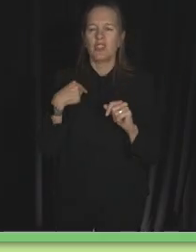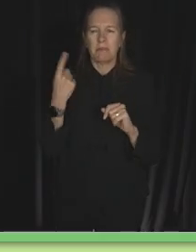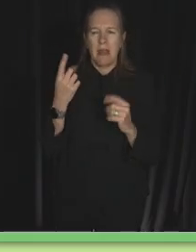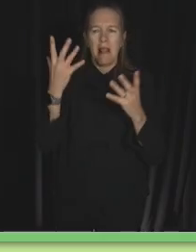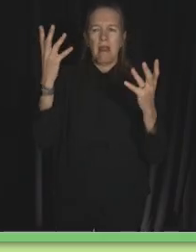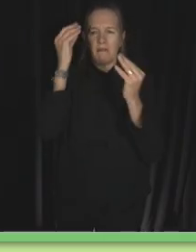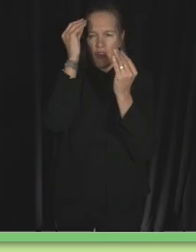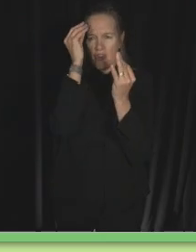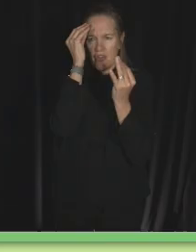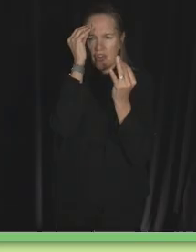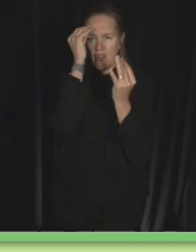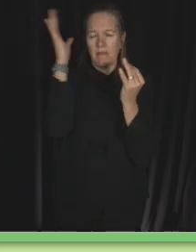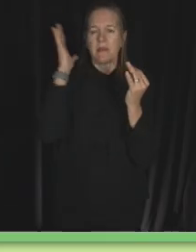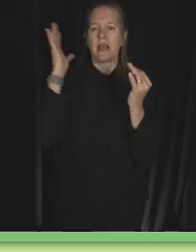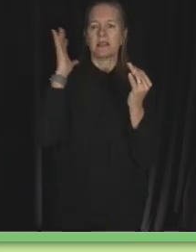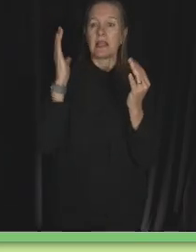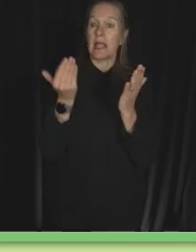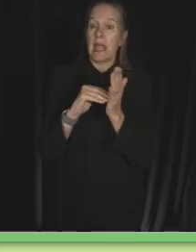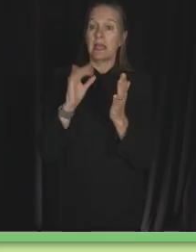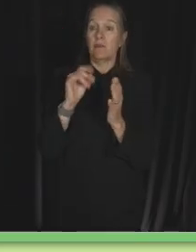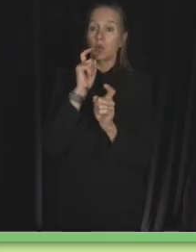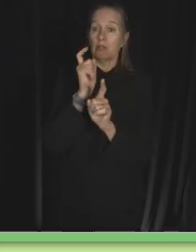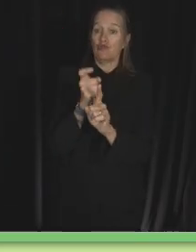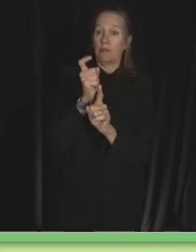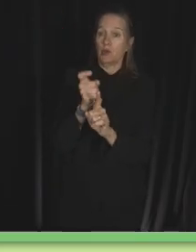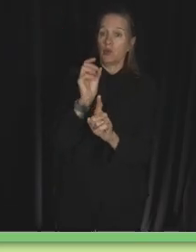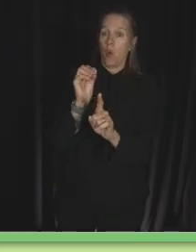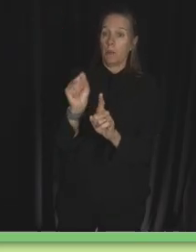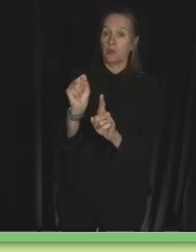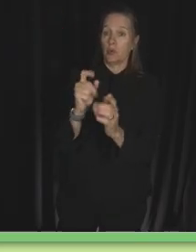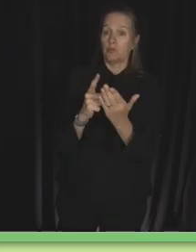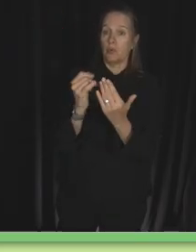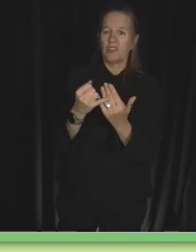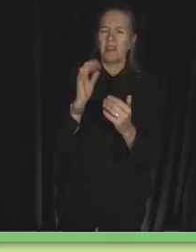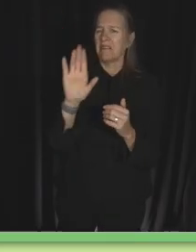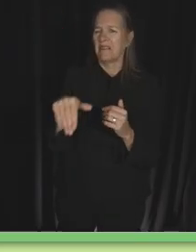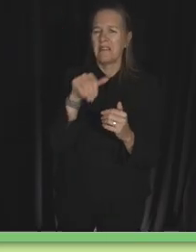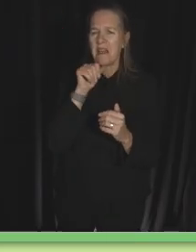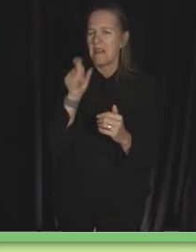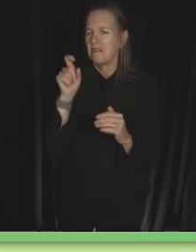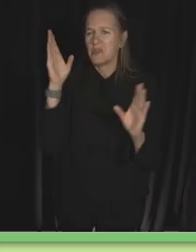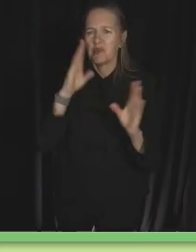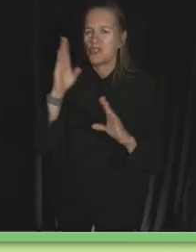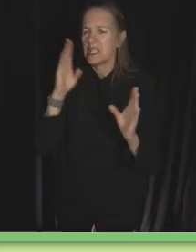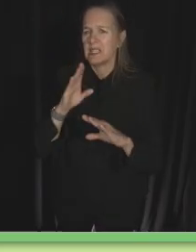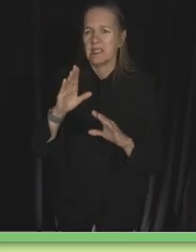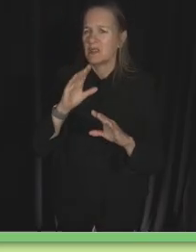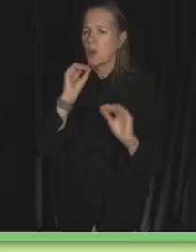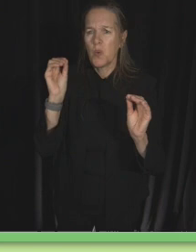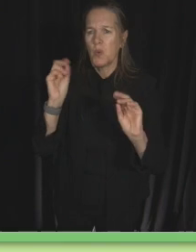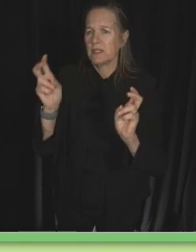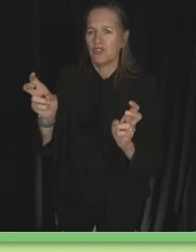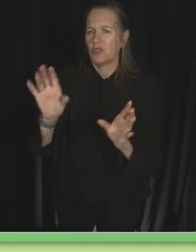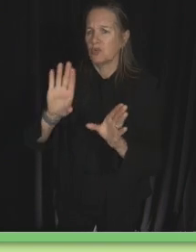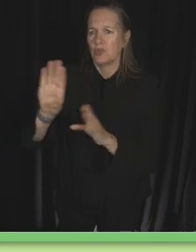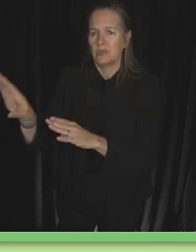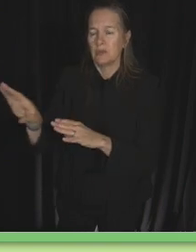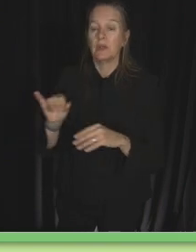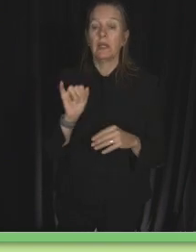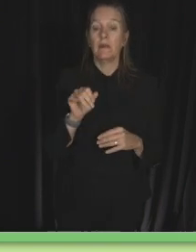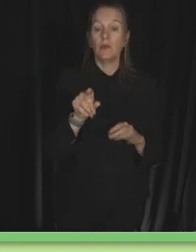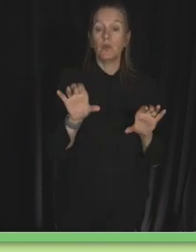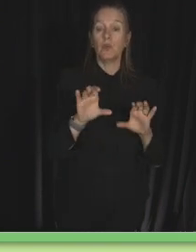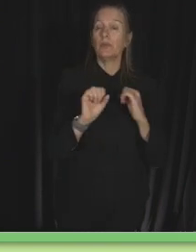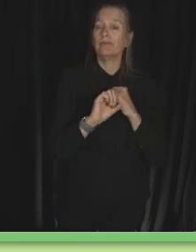the past. Again, if you're contributing to an open source project, you do not have to worry about it. It's not an issue. If you're doing this